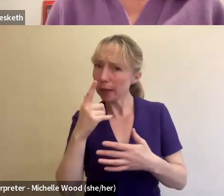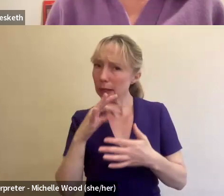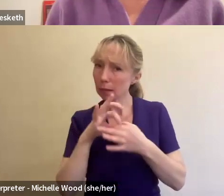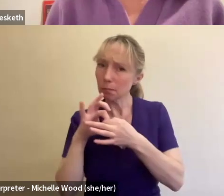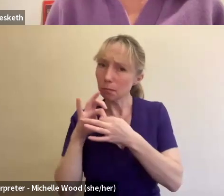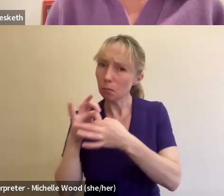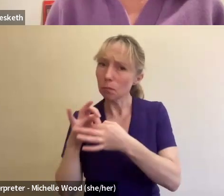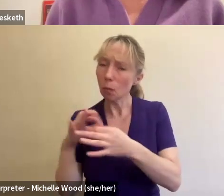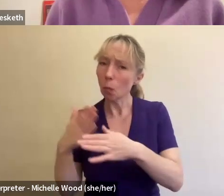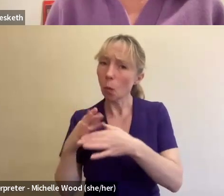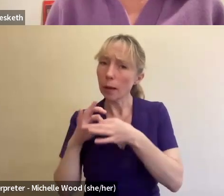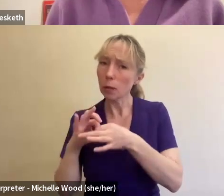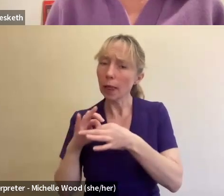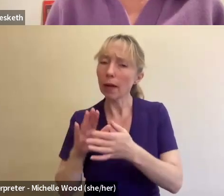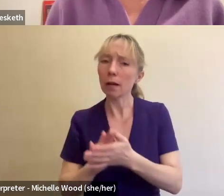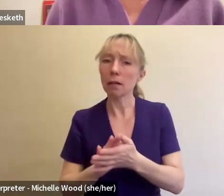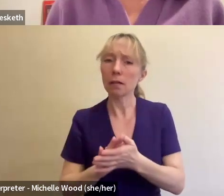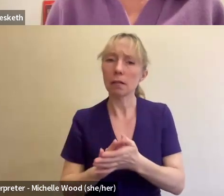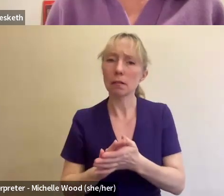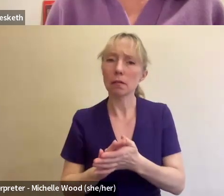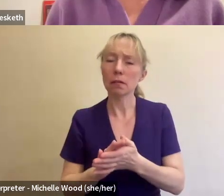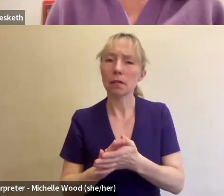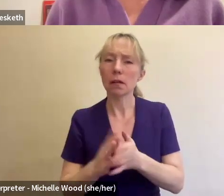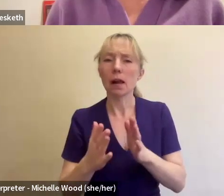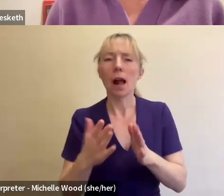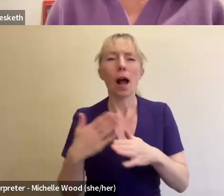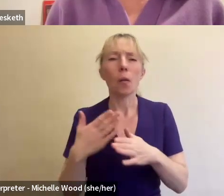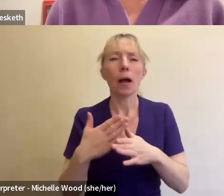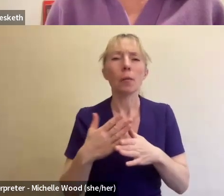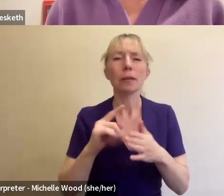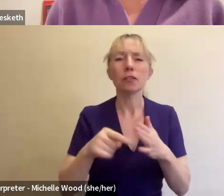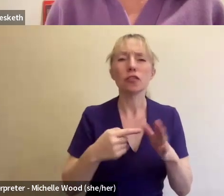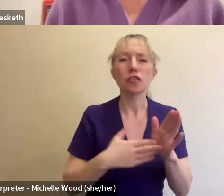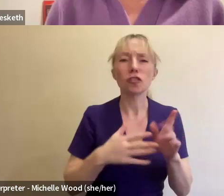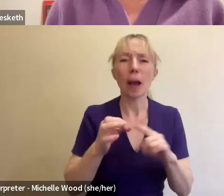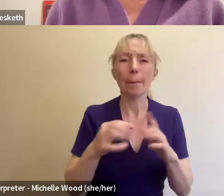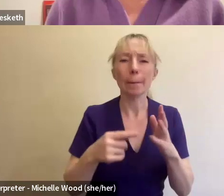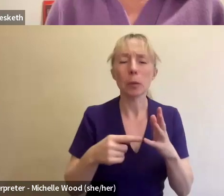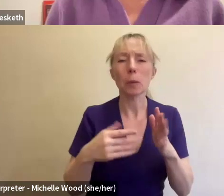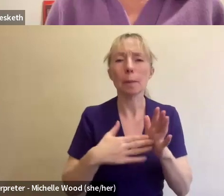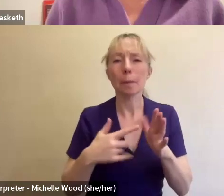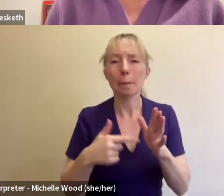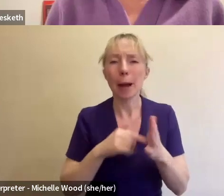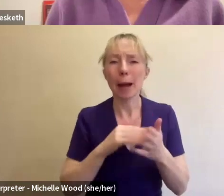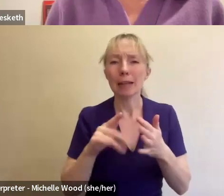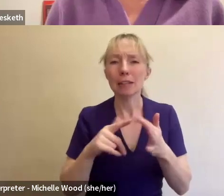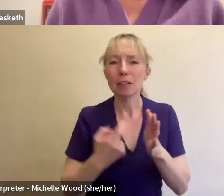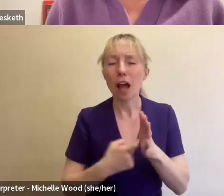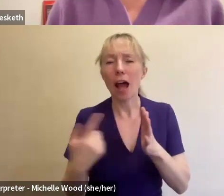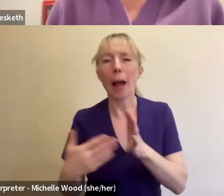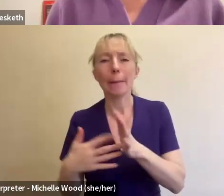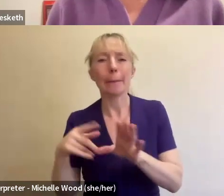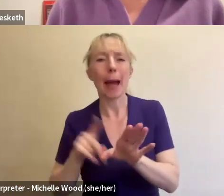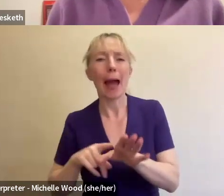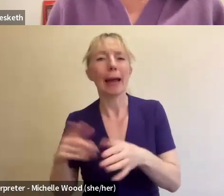have worked with, for example, Giacomata and May. They're the more hands-off